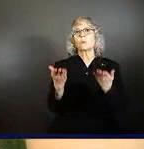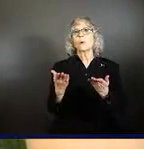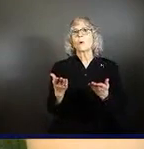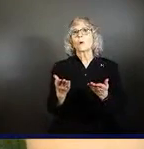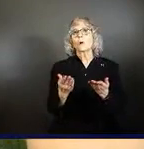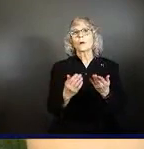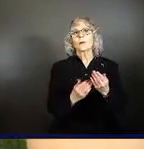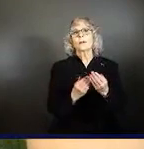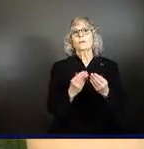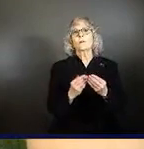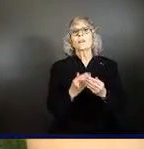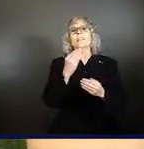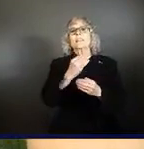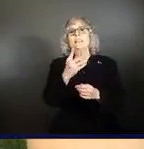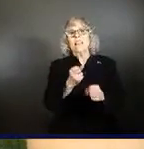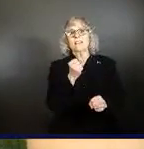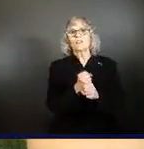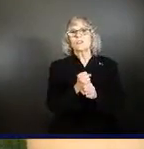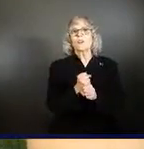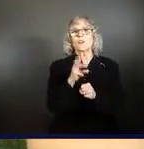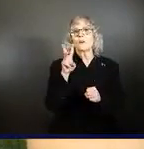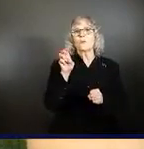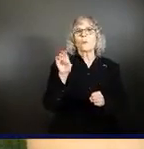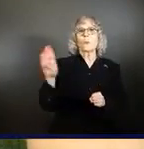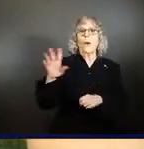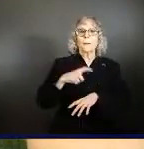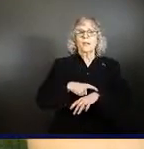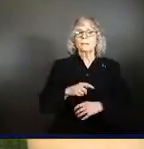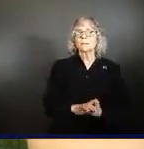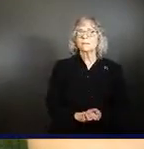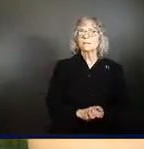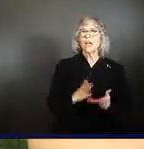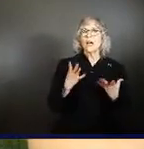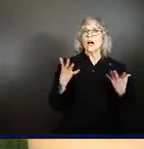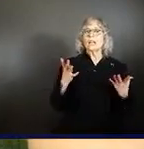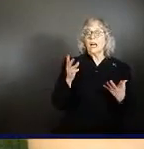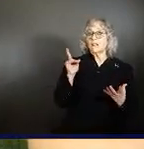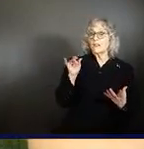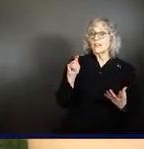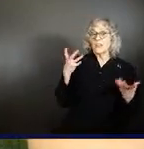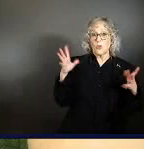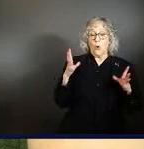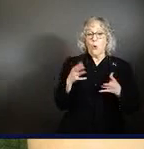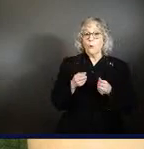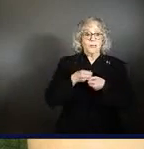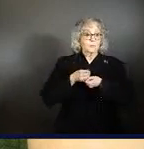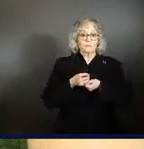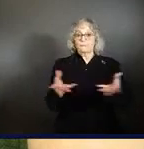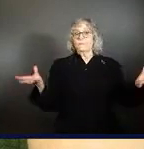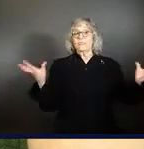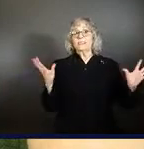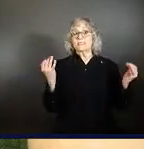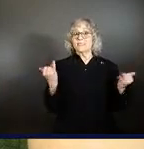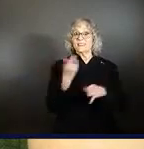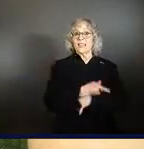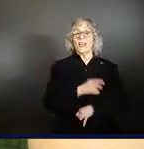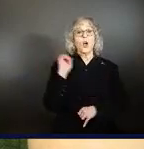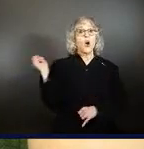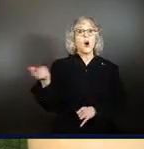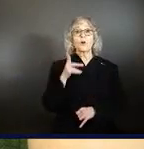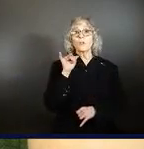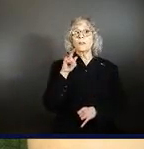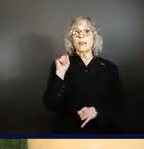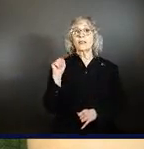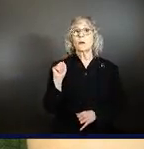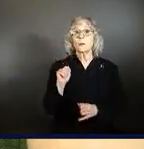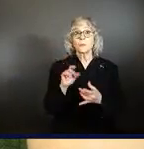year's of Webb's time. And a lot of the data are already public today. And all of the data will be made